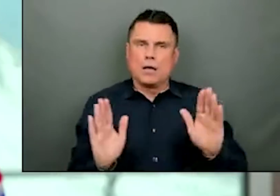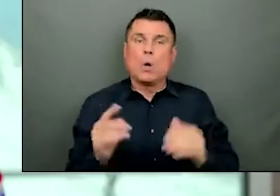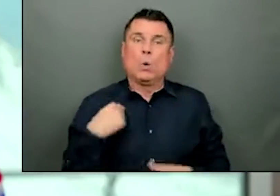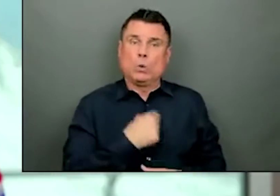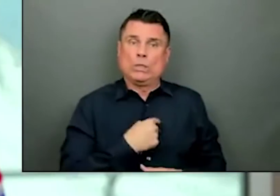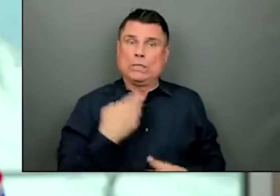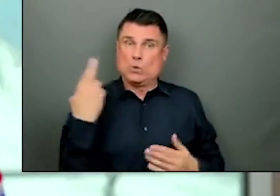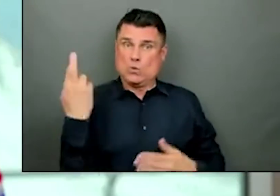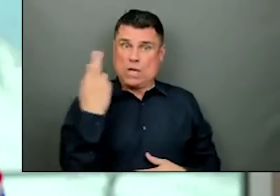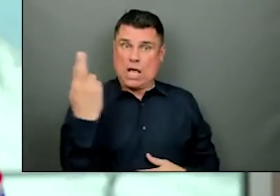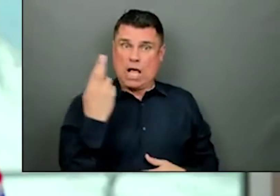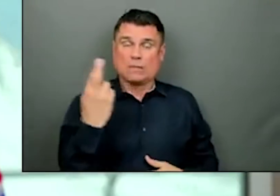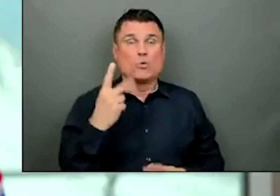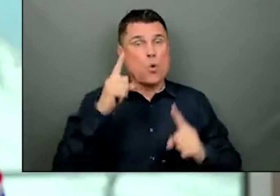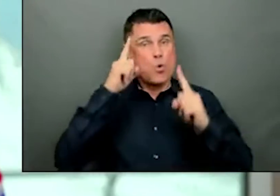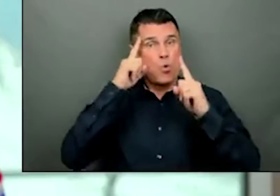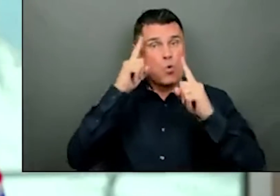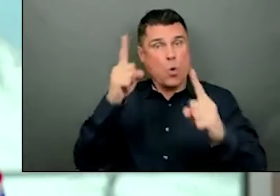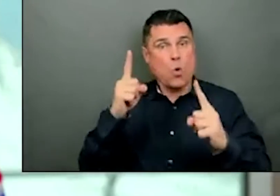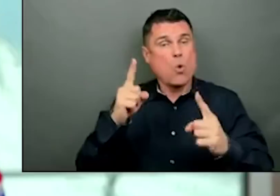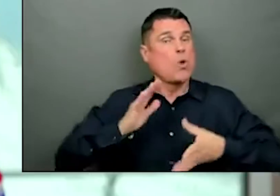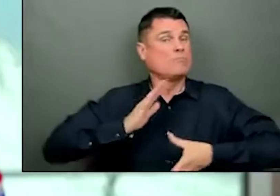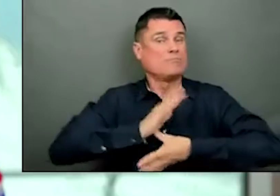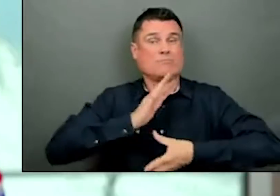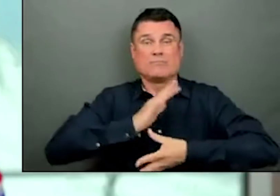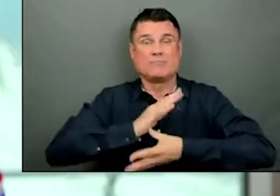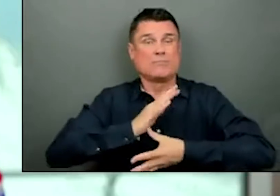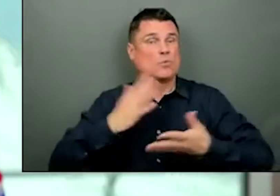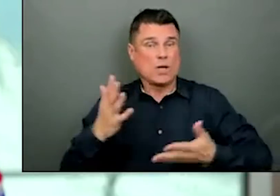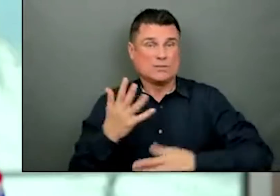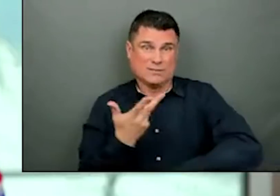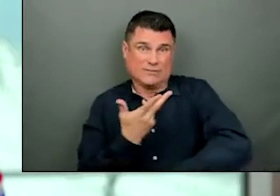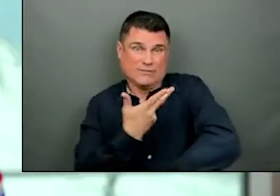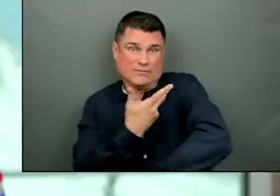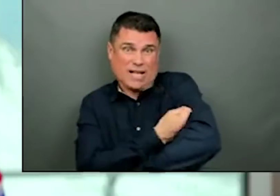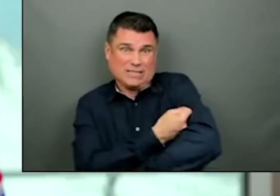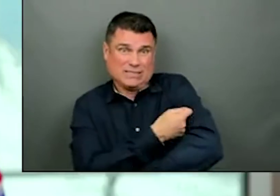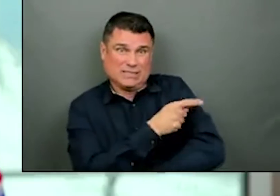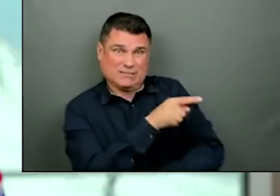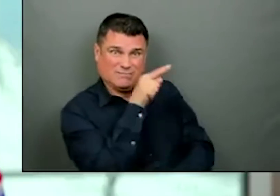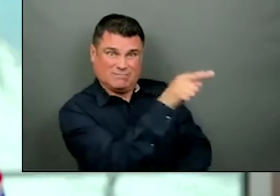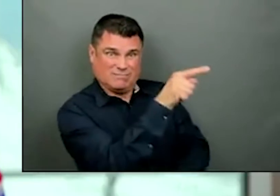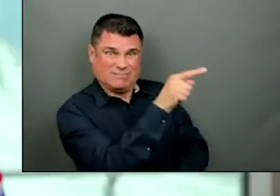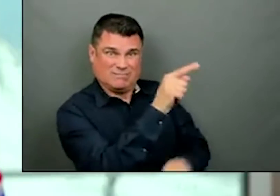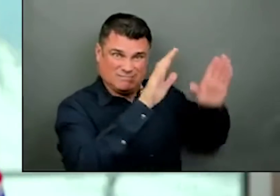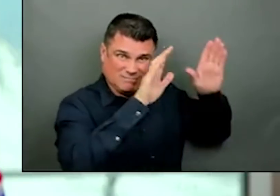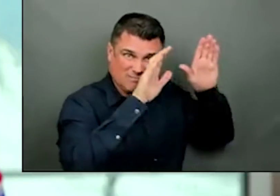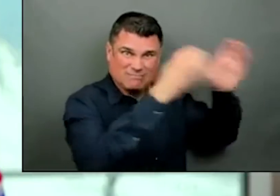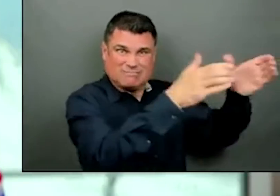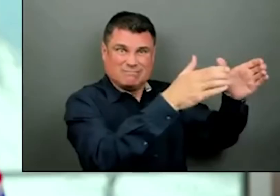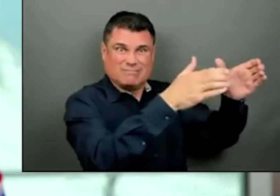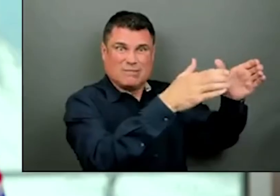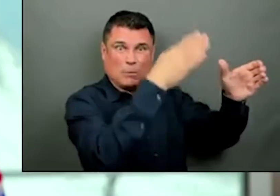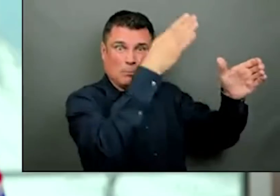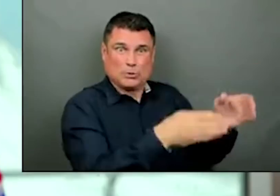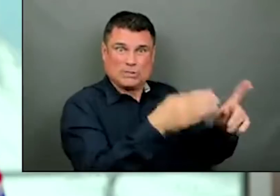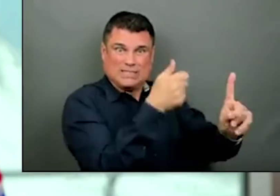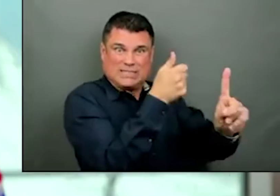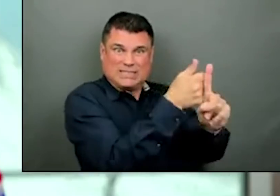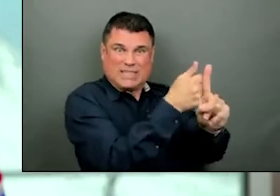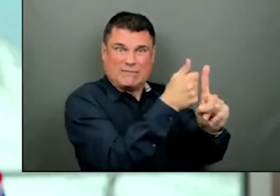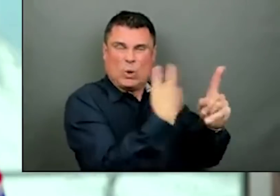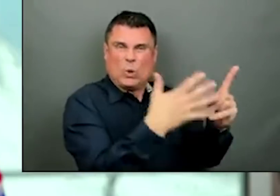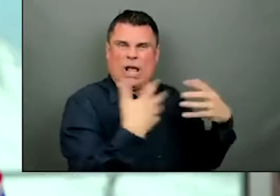well in elderly people, for example. So our priority is to get vaccine as it arrives into those people who are most at